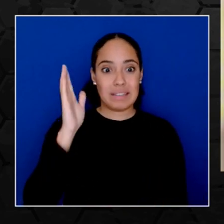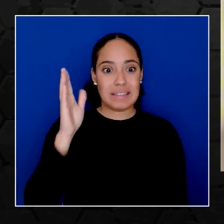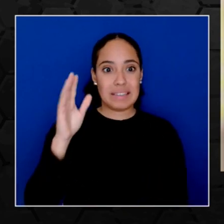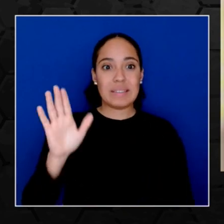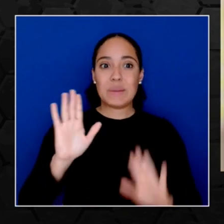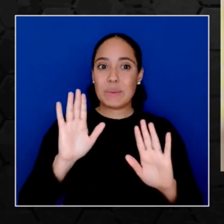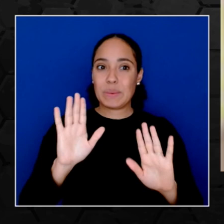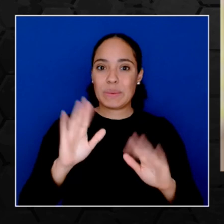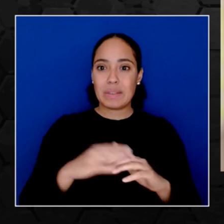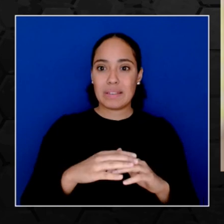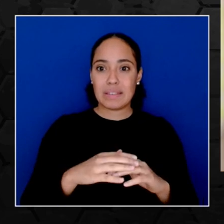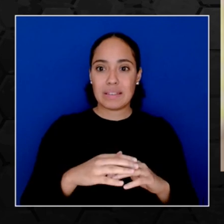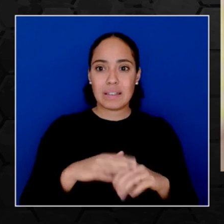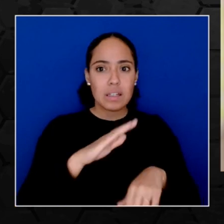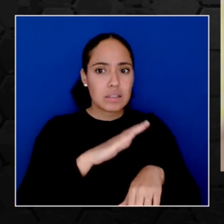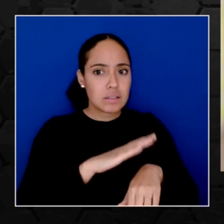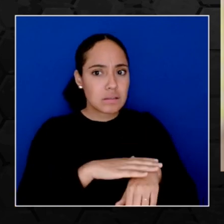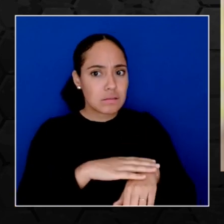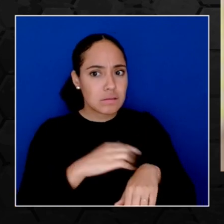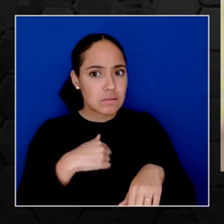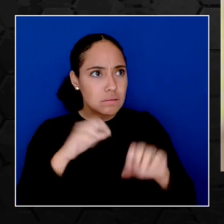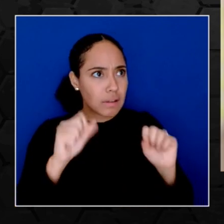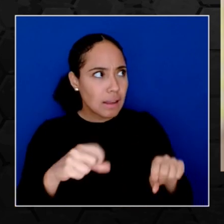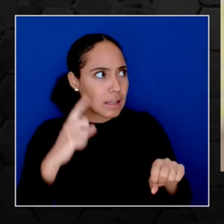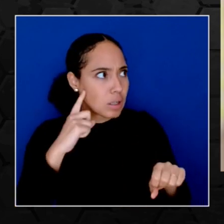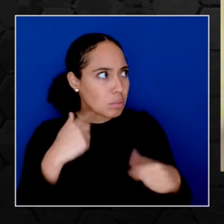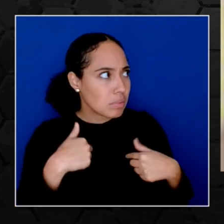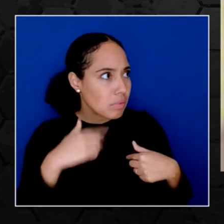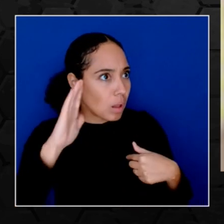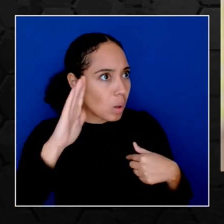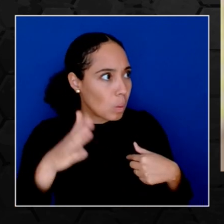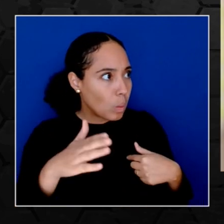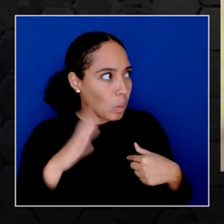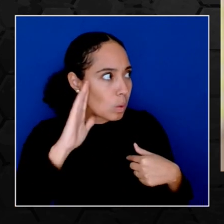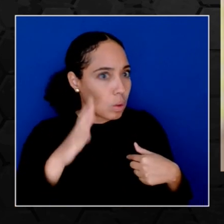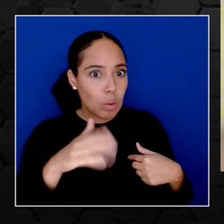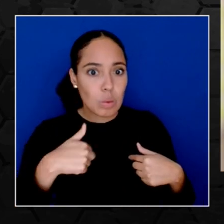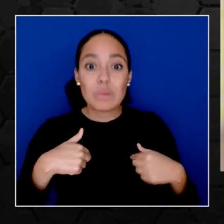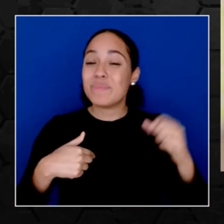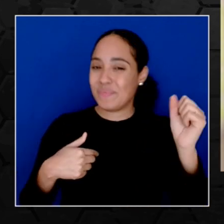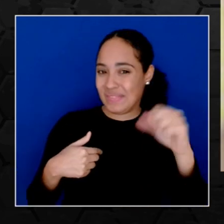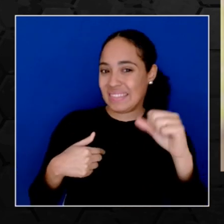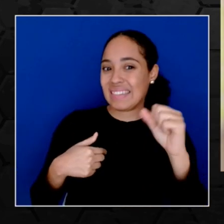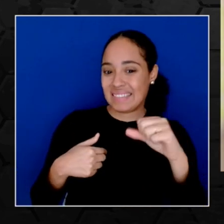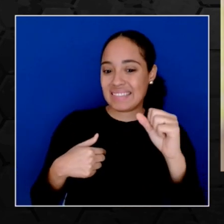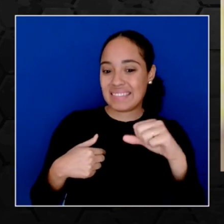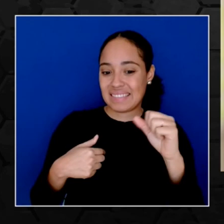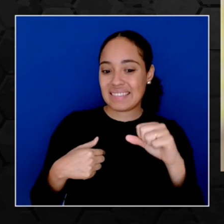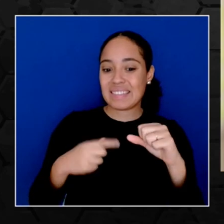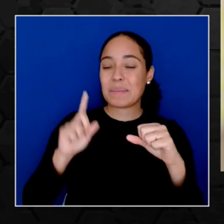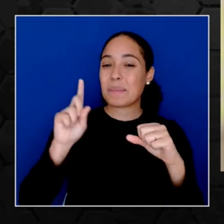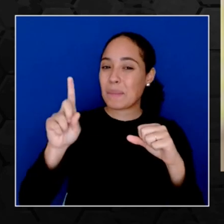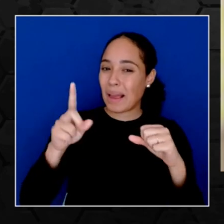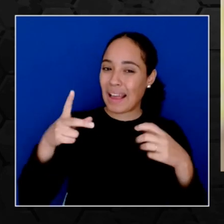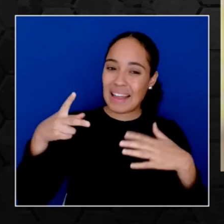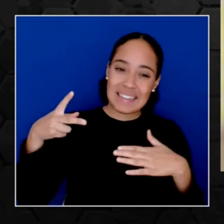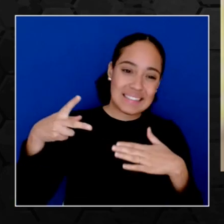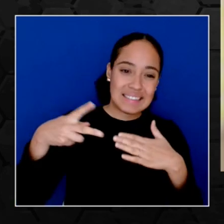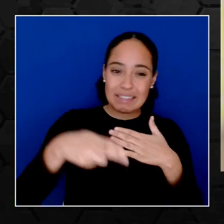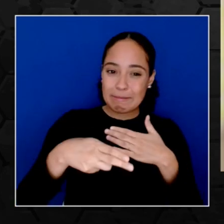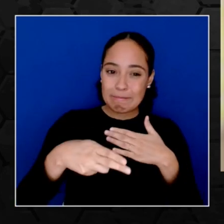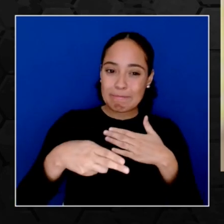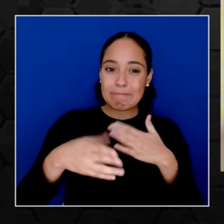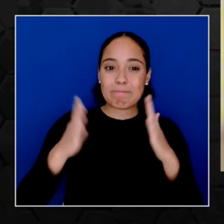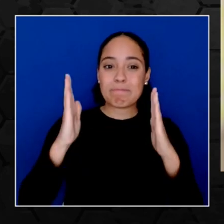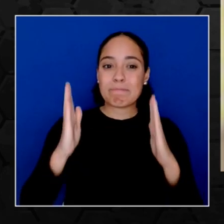the end of our time Am I frame. audible? So Hello. yes, Yeah. but I think where we have to cut it there, unfortunately, which is so